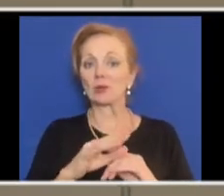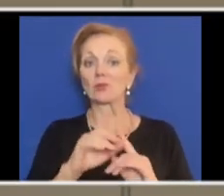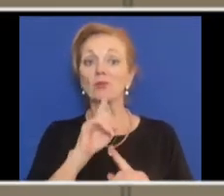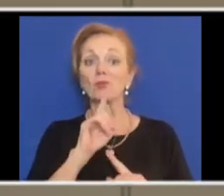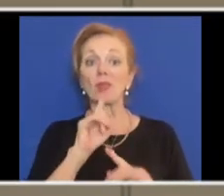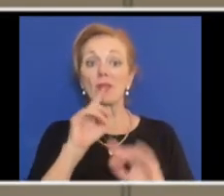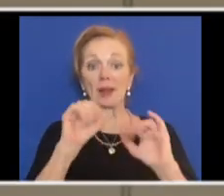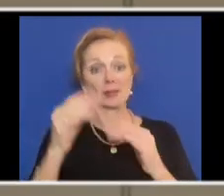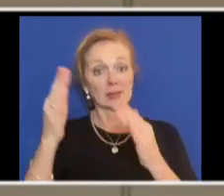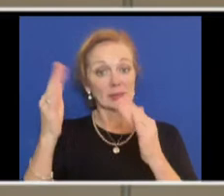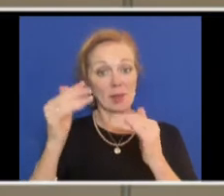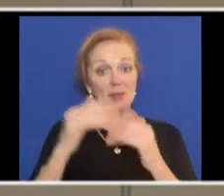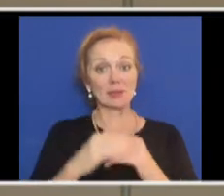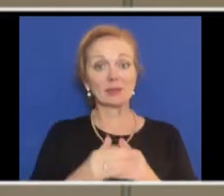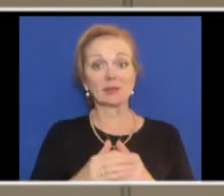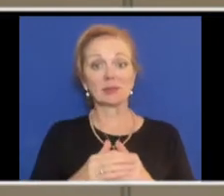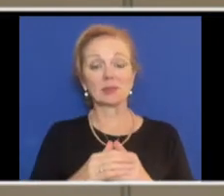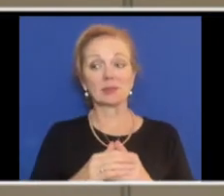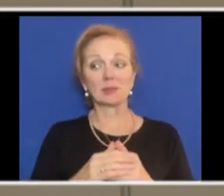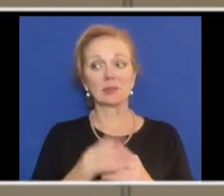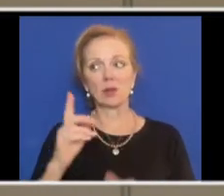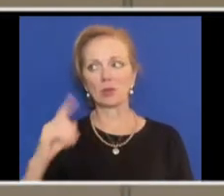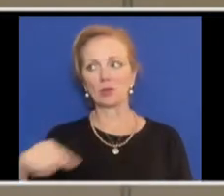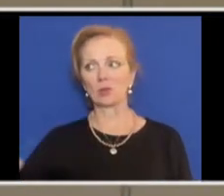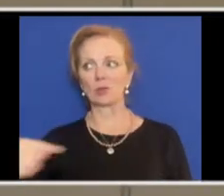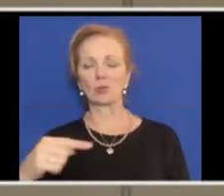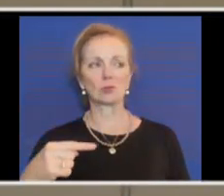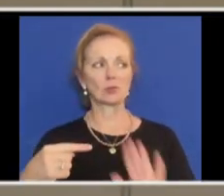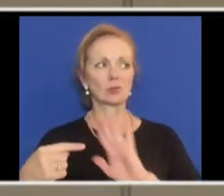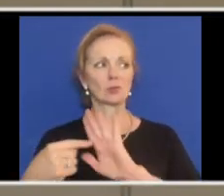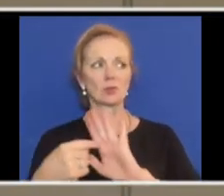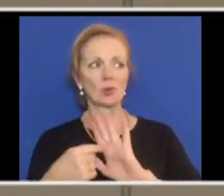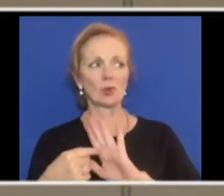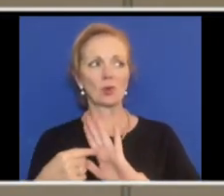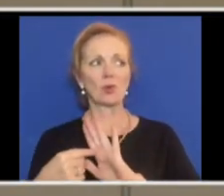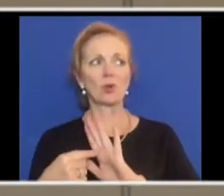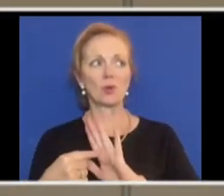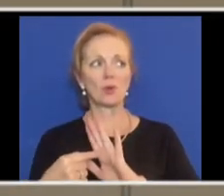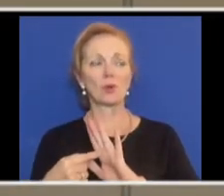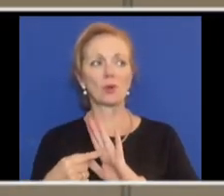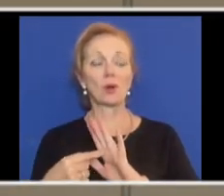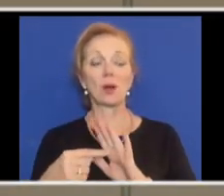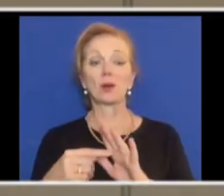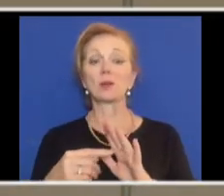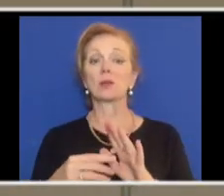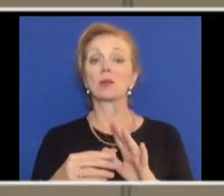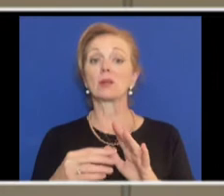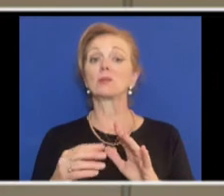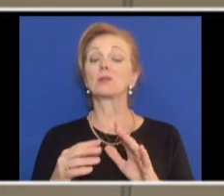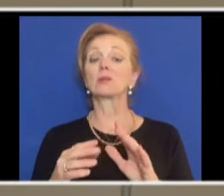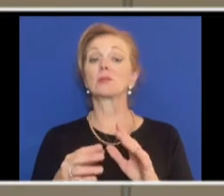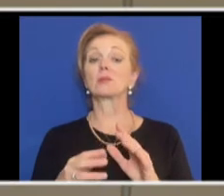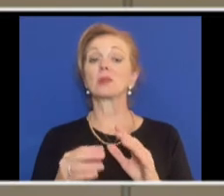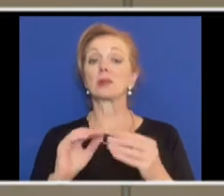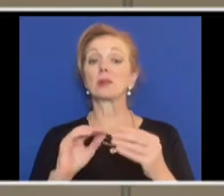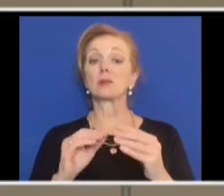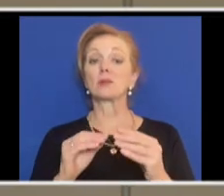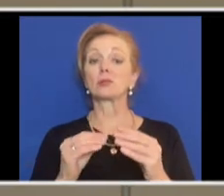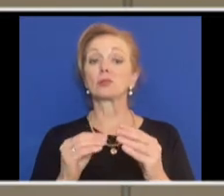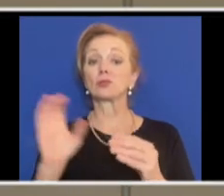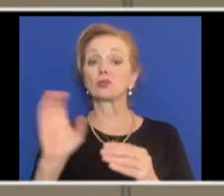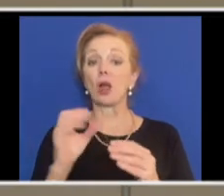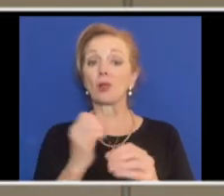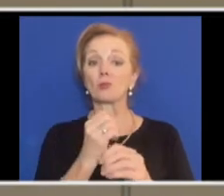expect we were so so that well uh the population growth in Charlotte is